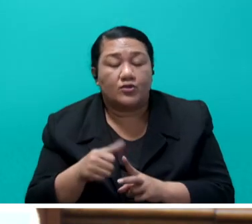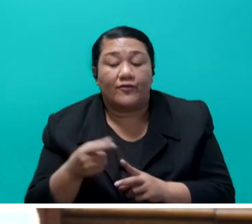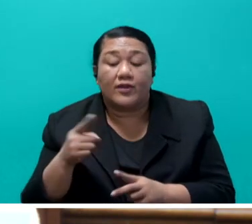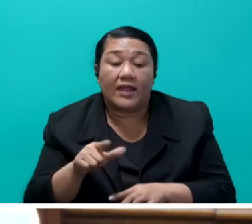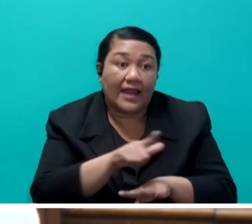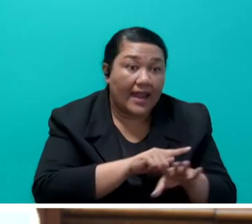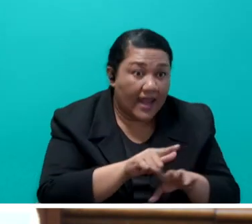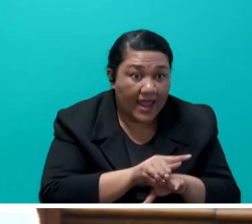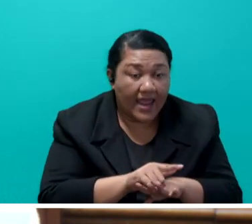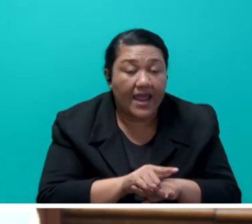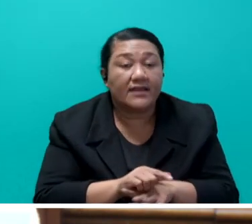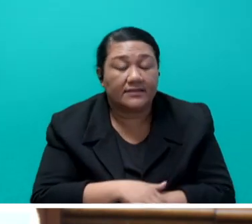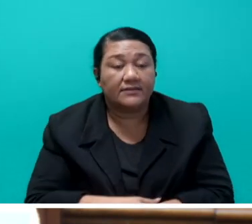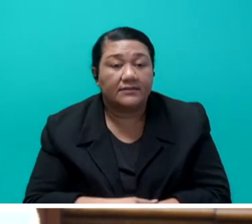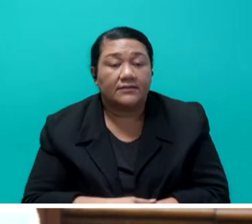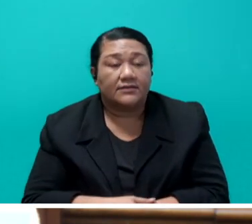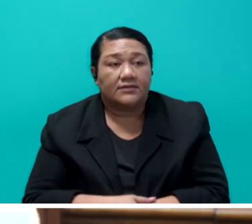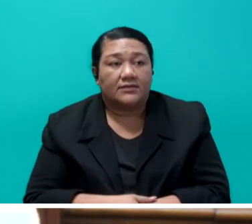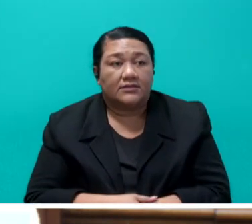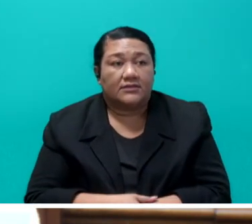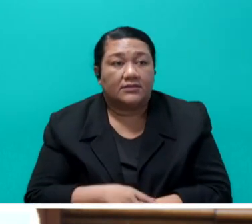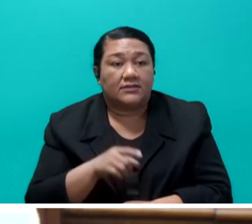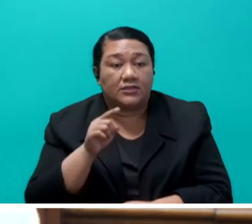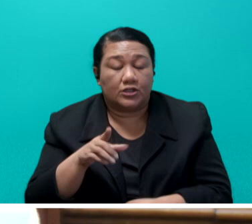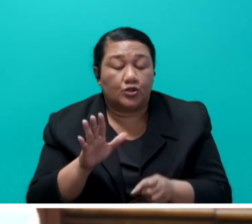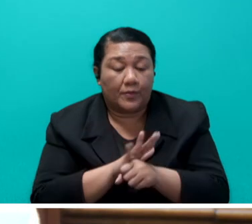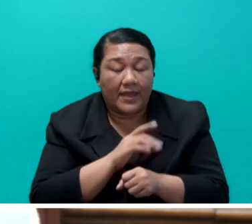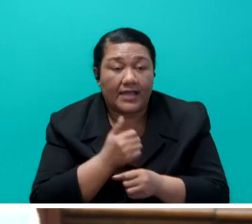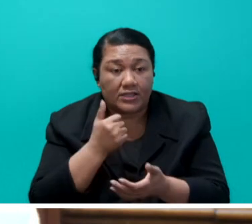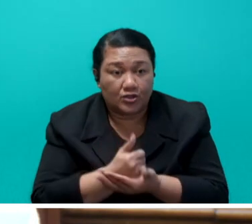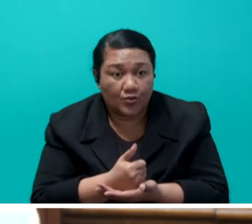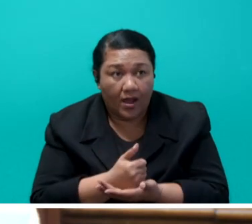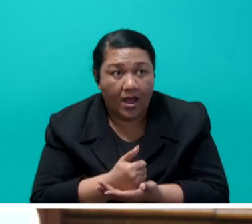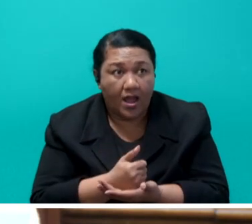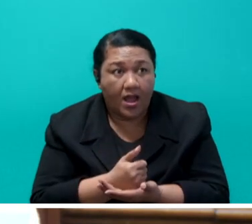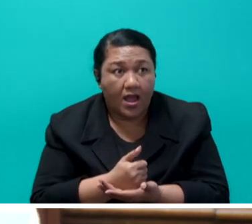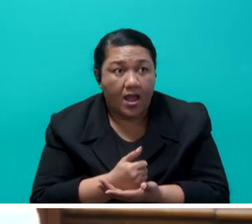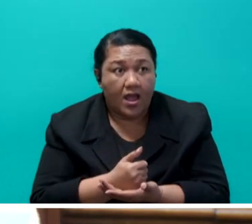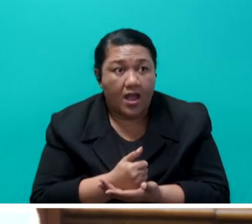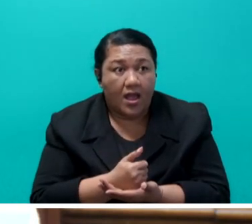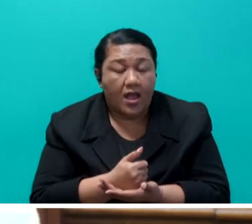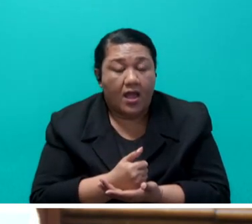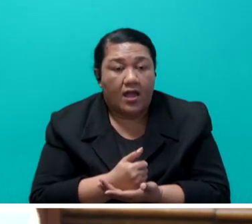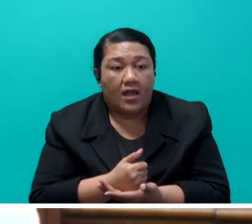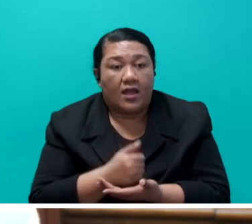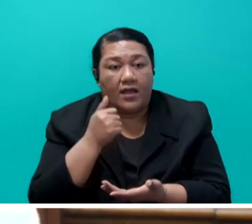of storing and managing the increasing volume of treated water waste on land was unviable for